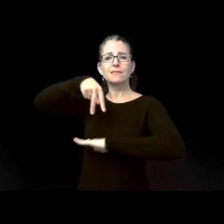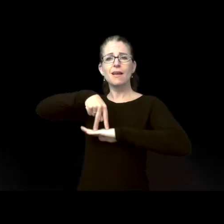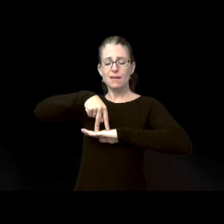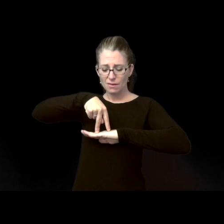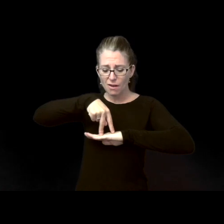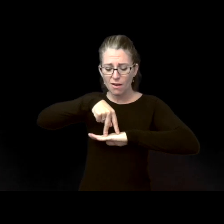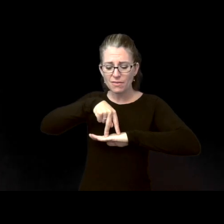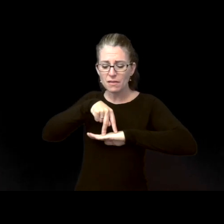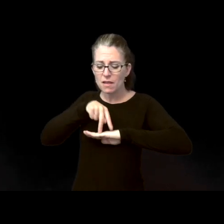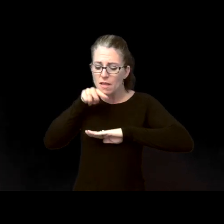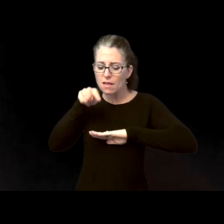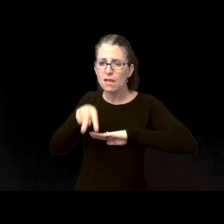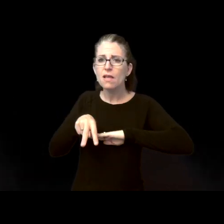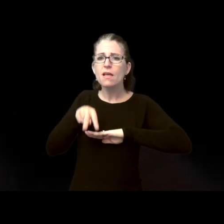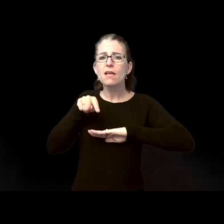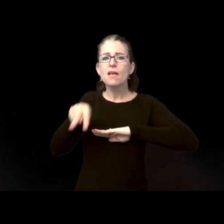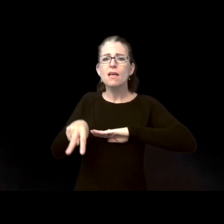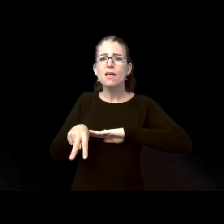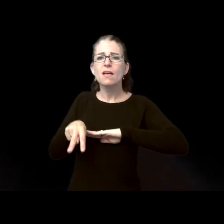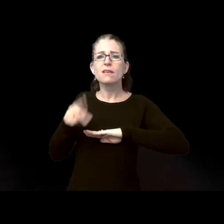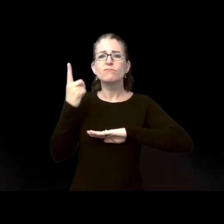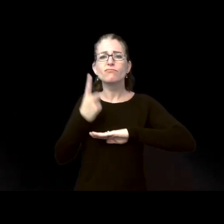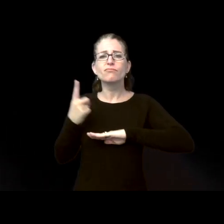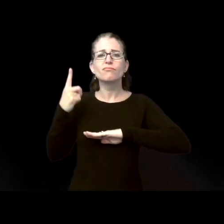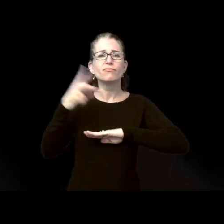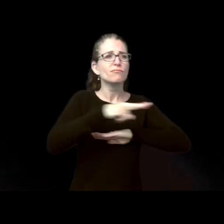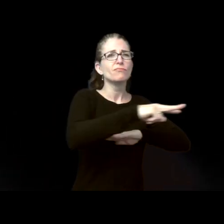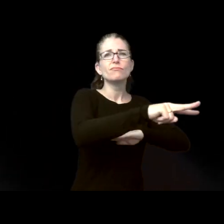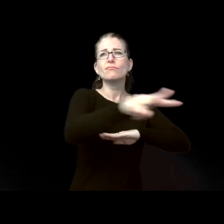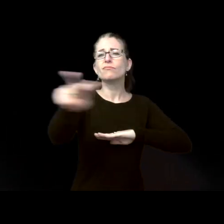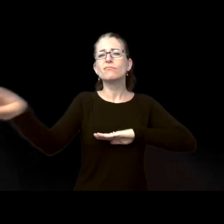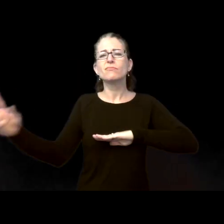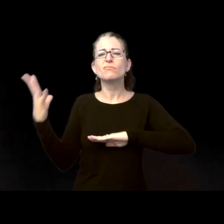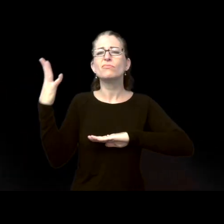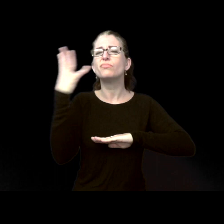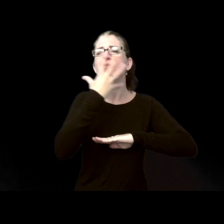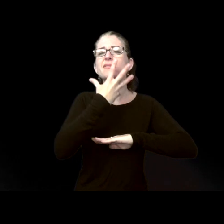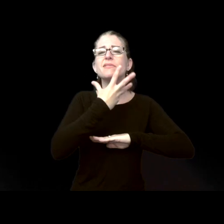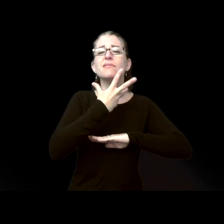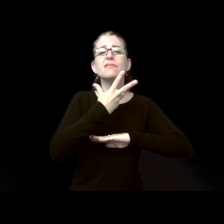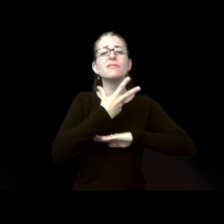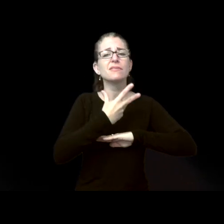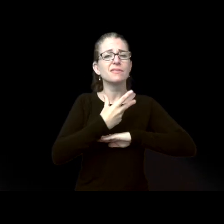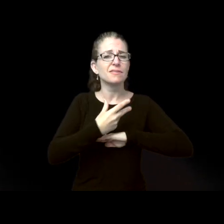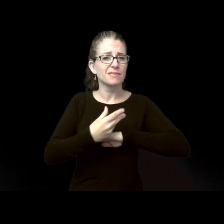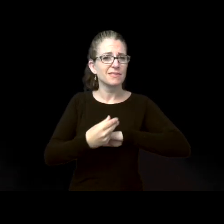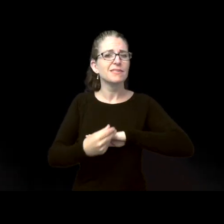I'm standing on the ledge. The view from here is pretty,